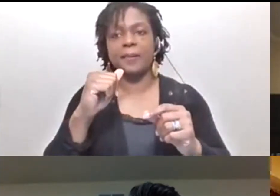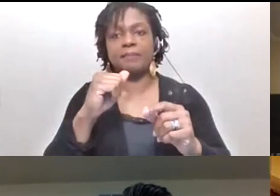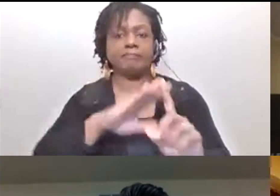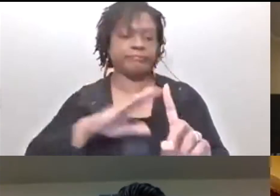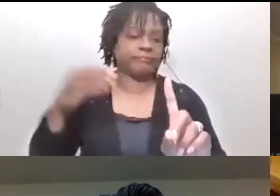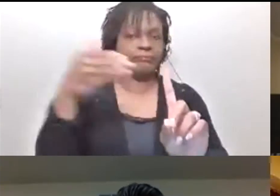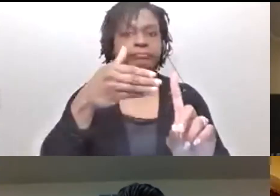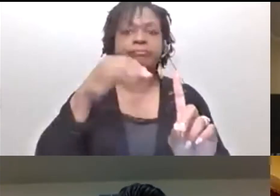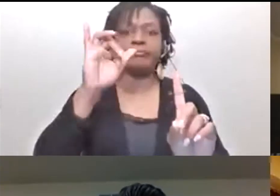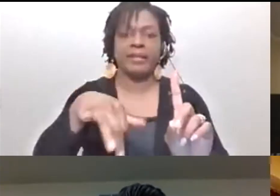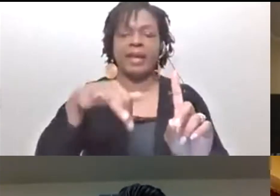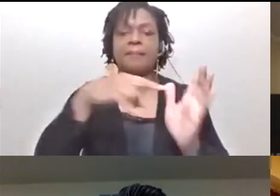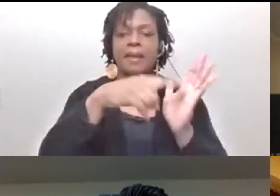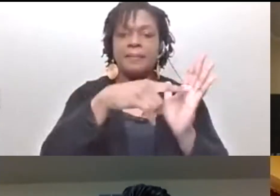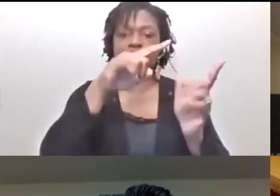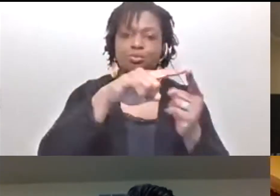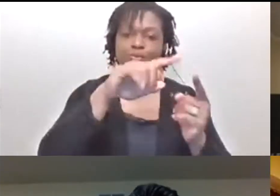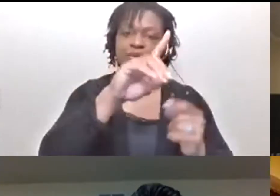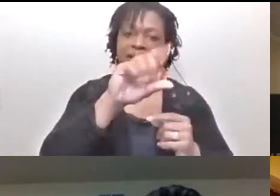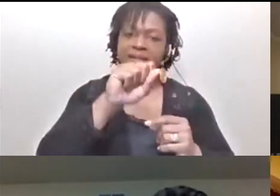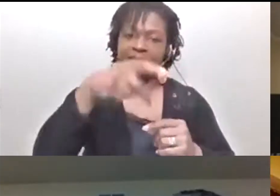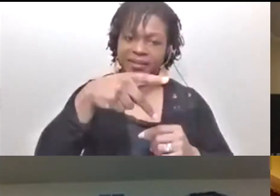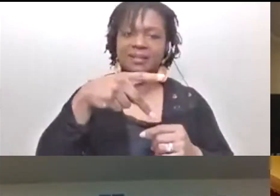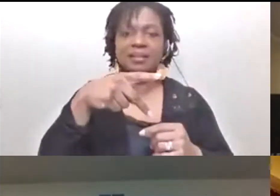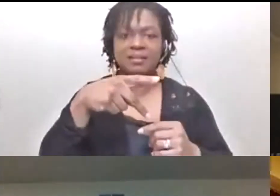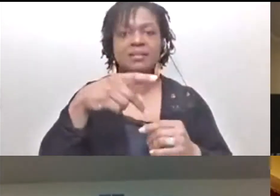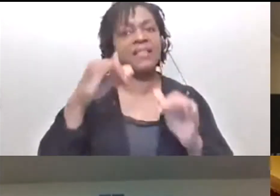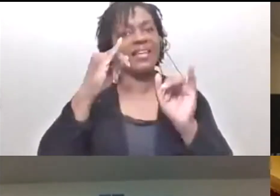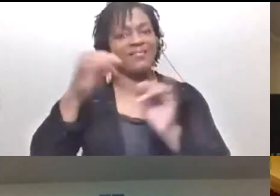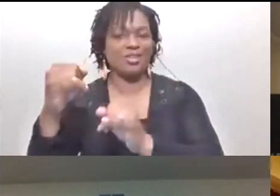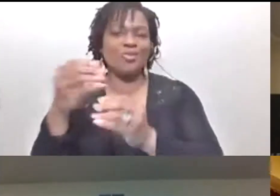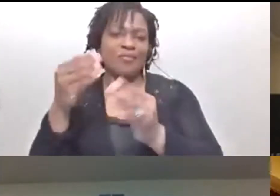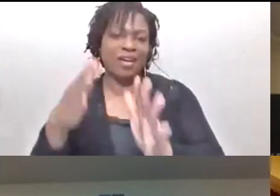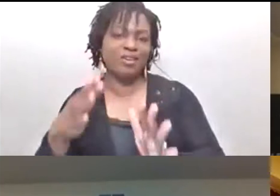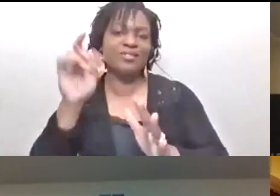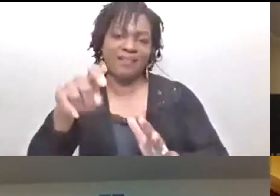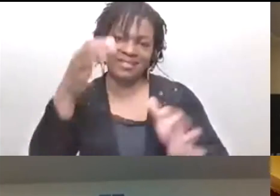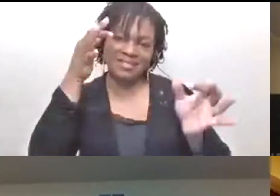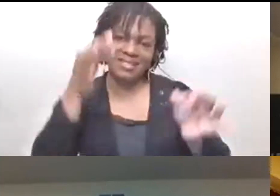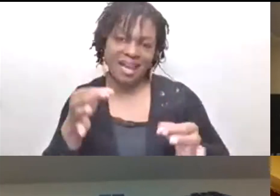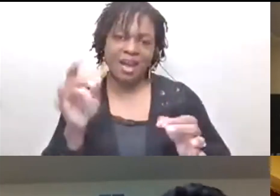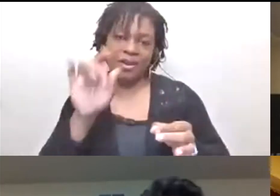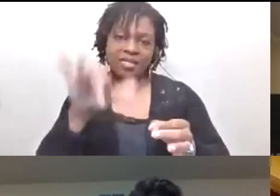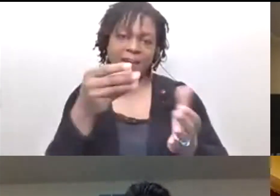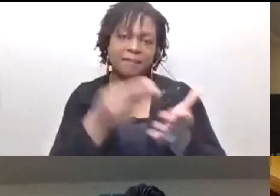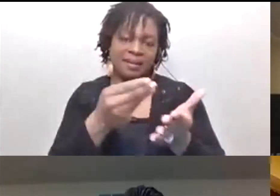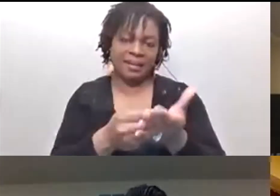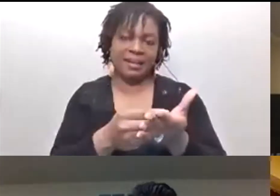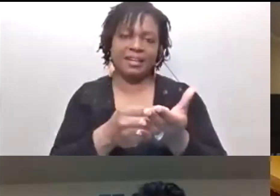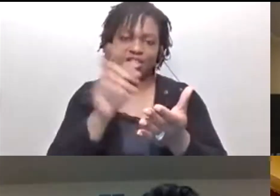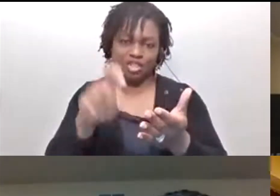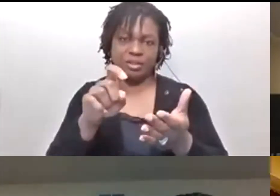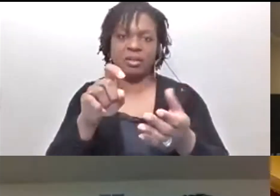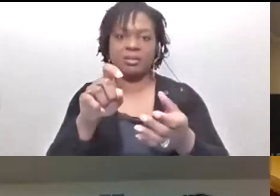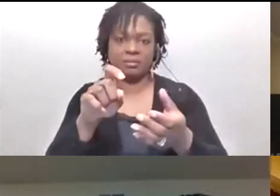the DSPs. That would be left up to the individual providers to choose where that money is needed and where that money needs to